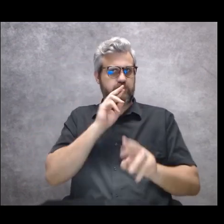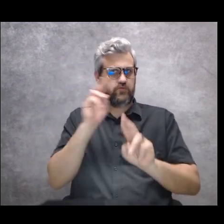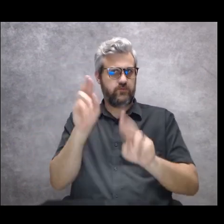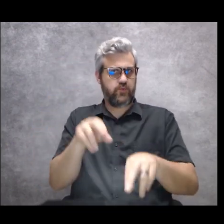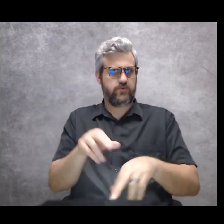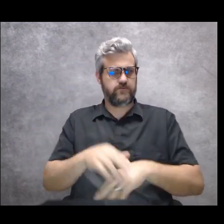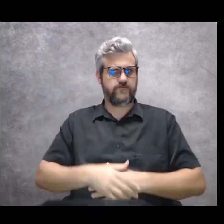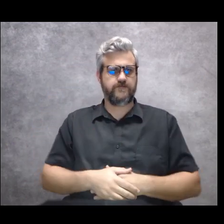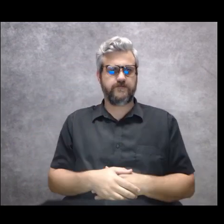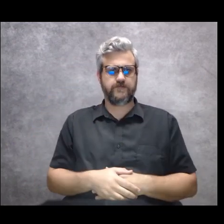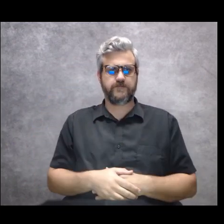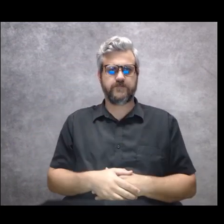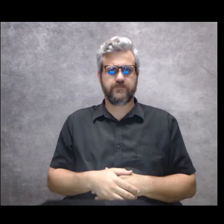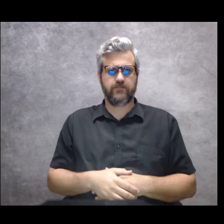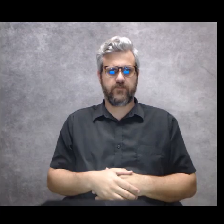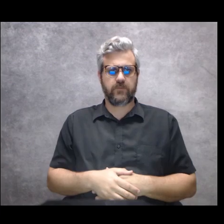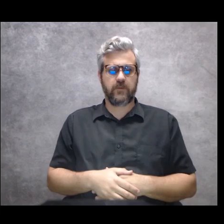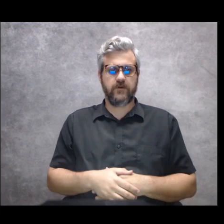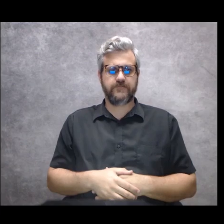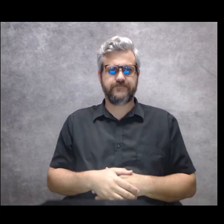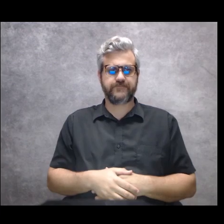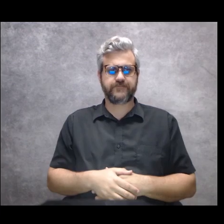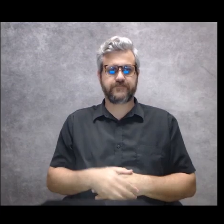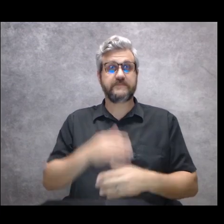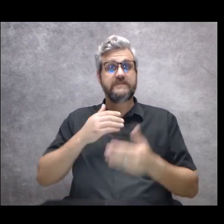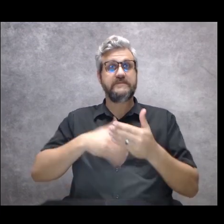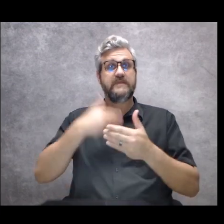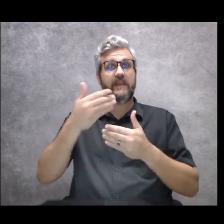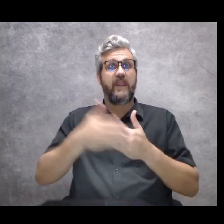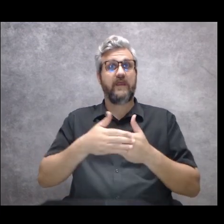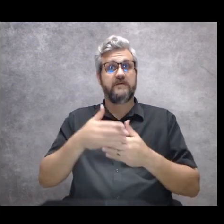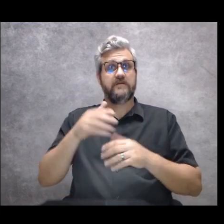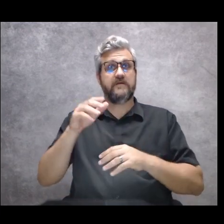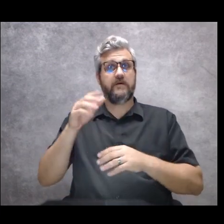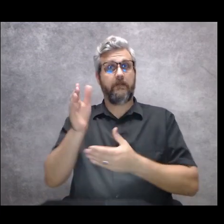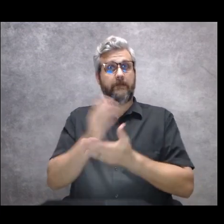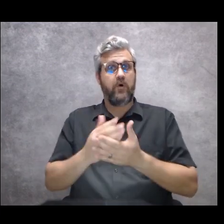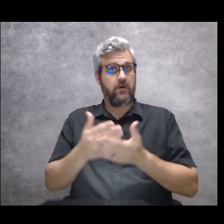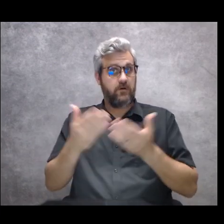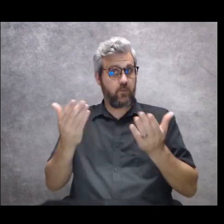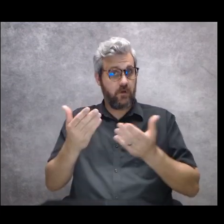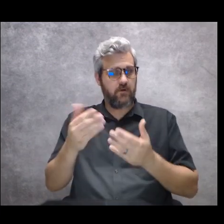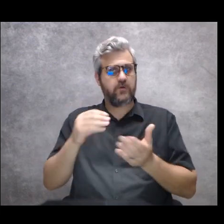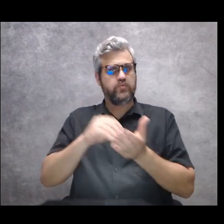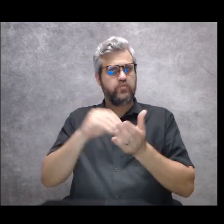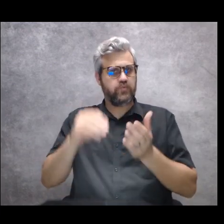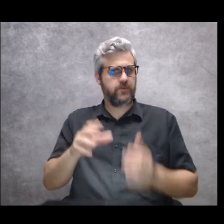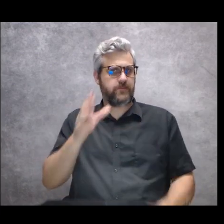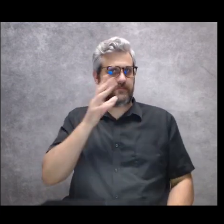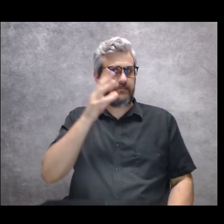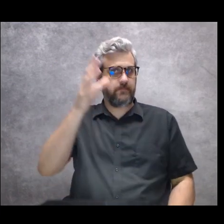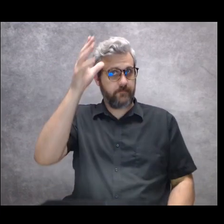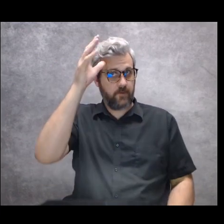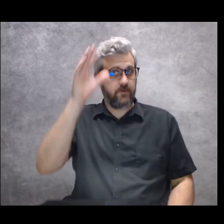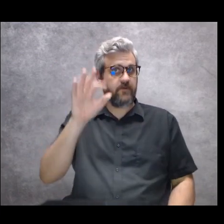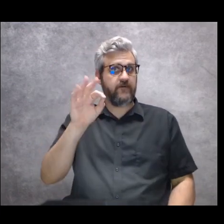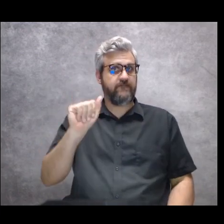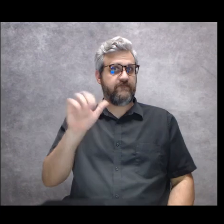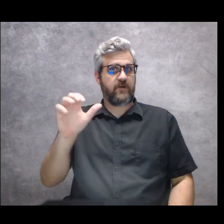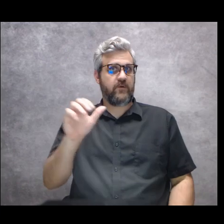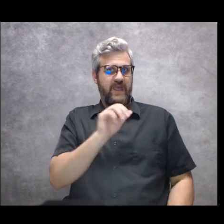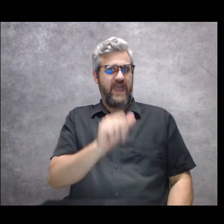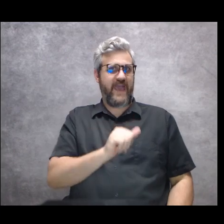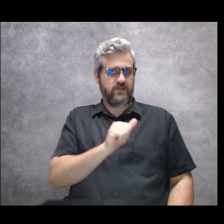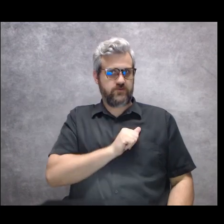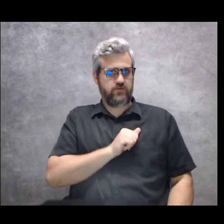The next program evaluation component is student, parent, and faculty attitudes towards the program. Use the district procedures